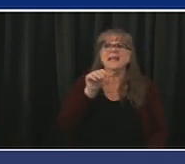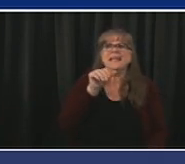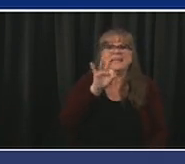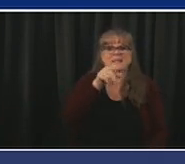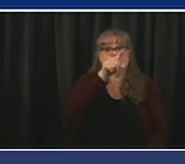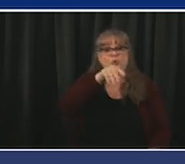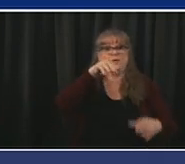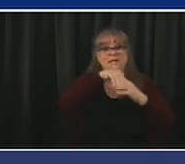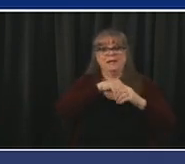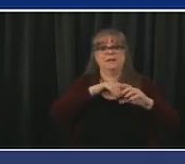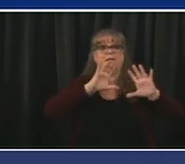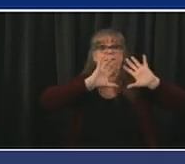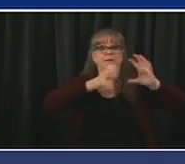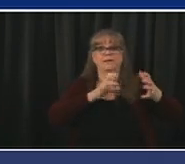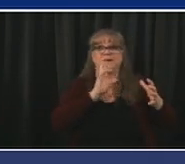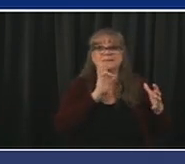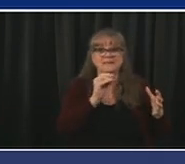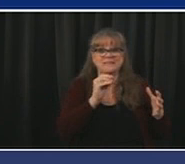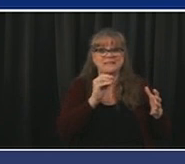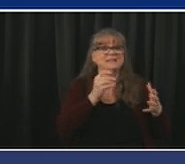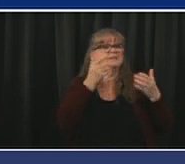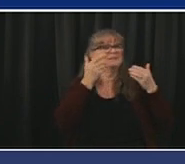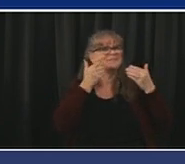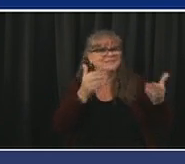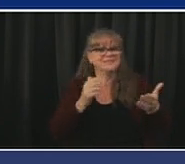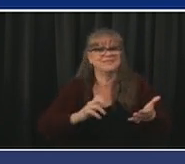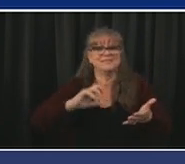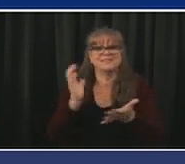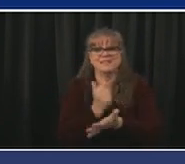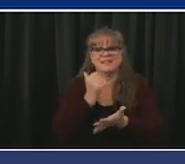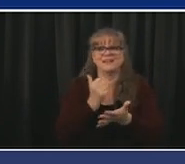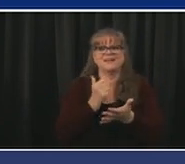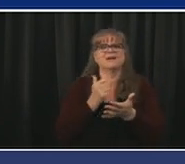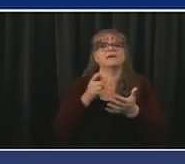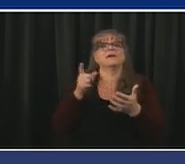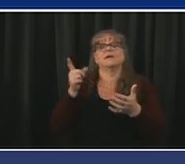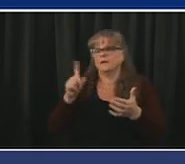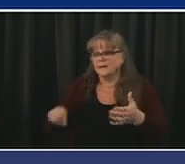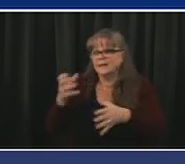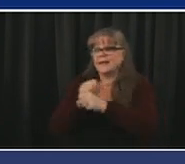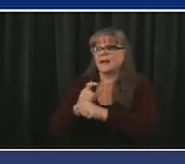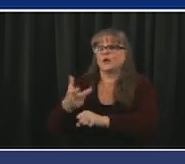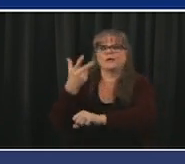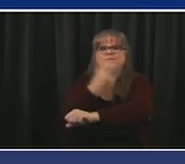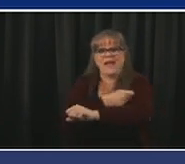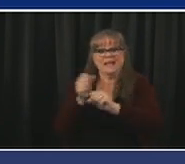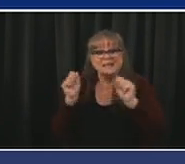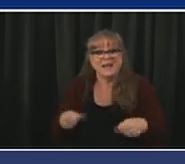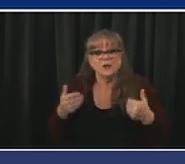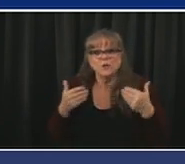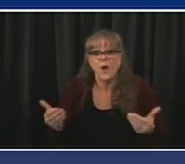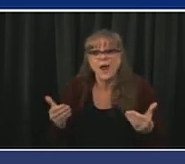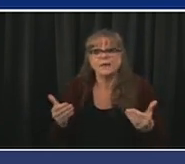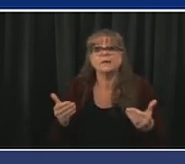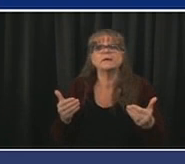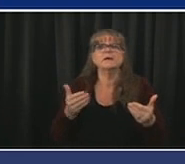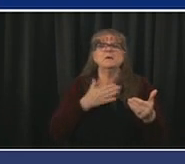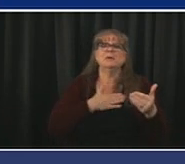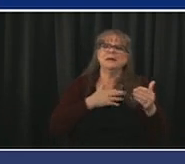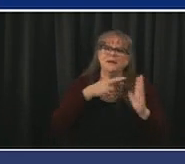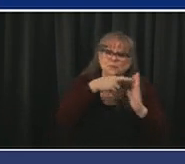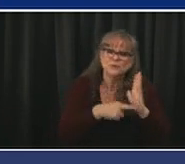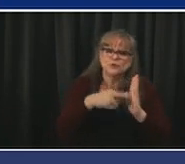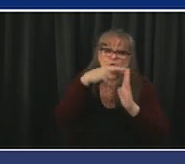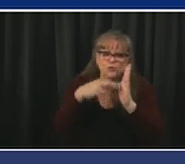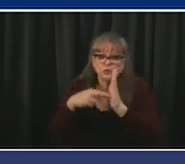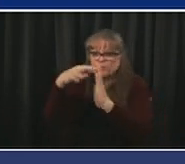time. Your eligibility doesn't go away. You can absolutely get it in 2 weeks and 4 weeks, no issues. But it's a great time to sign up now to get vaccinated. Our state is very close